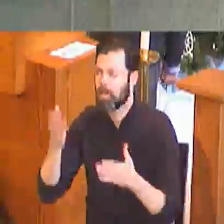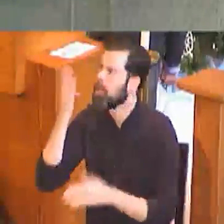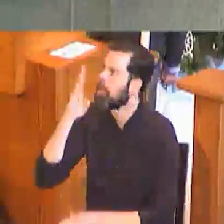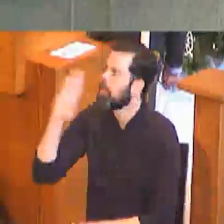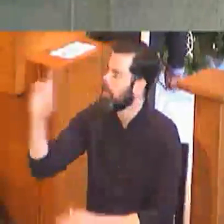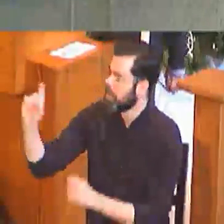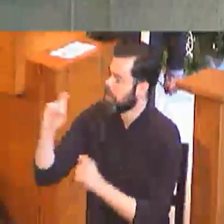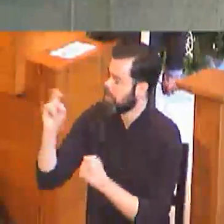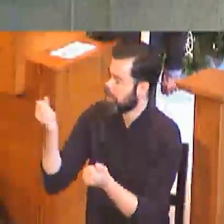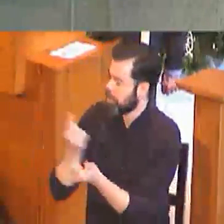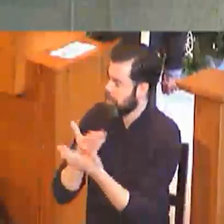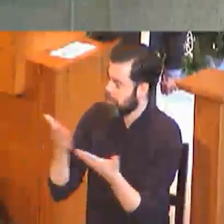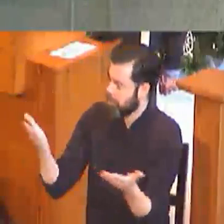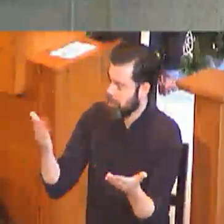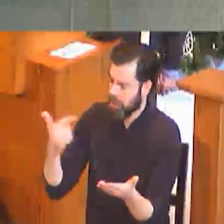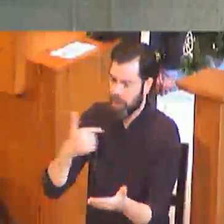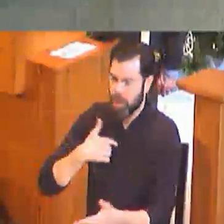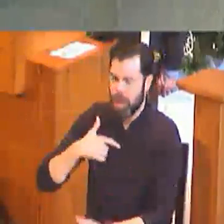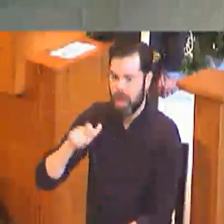me.